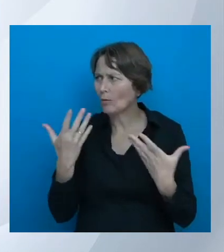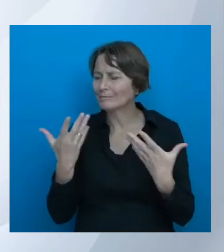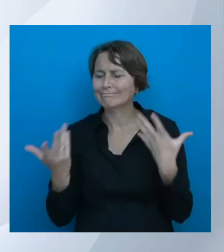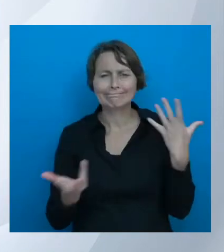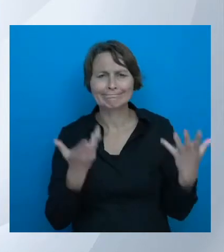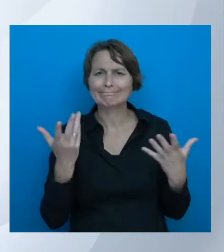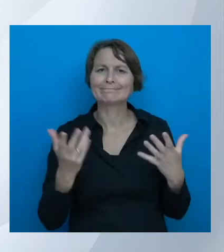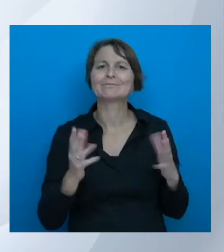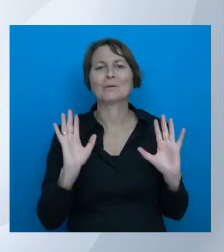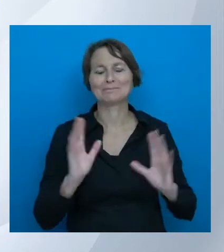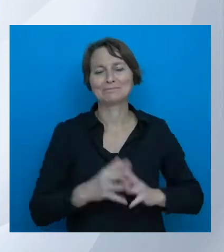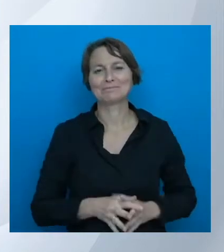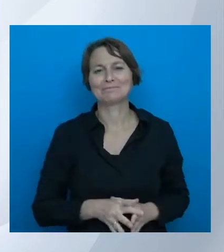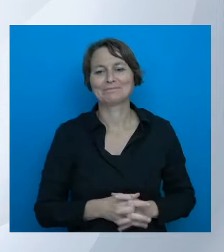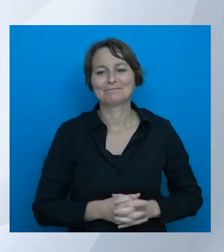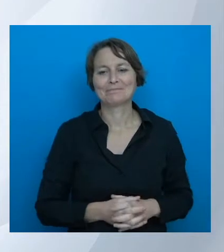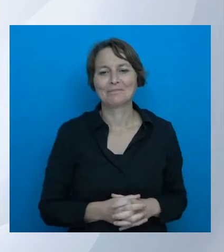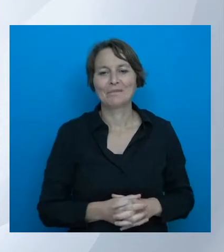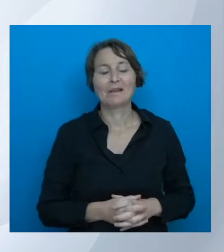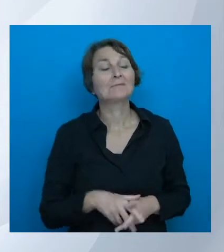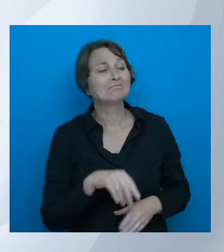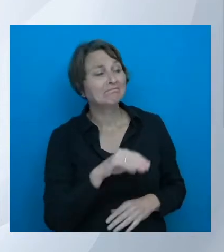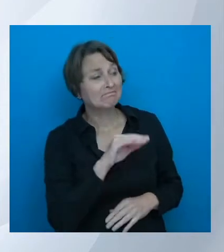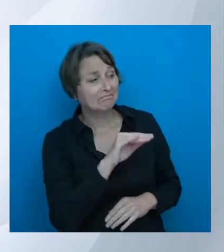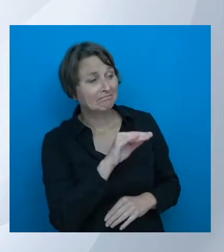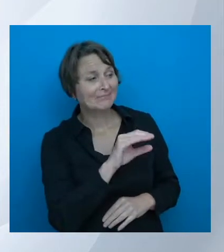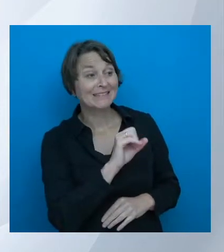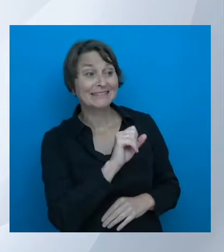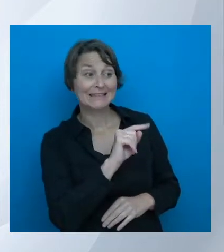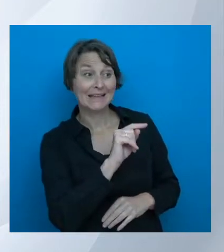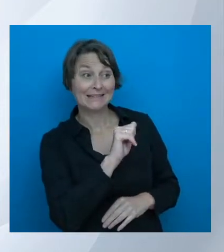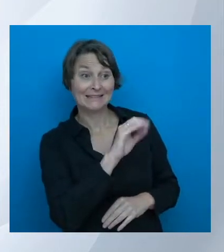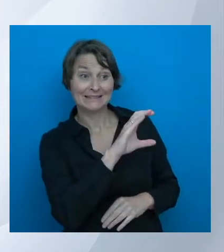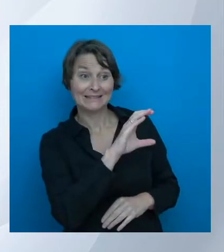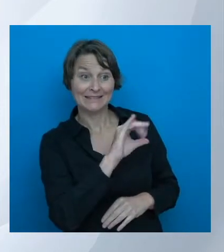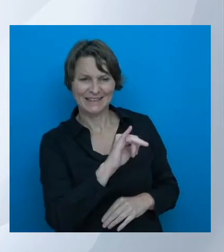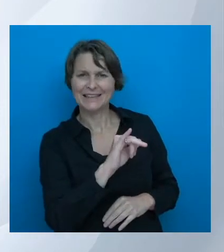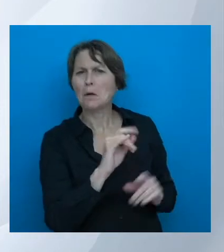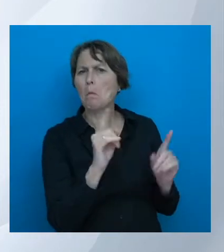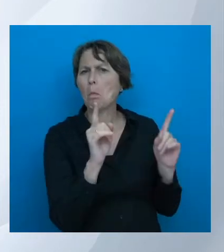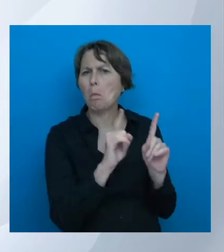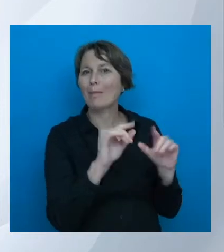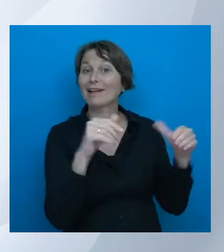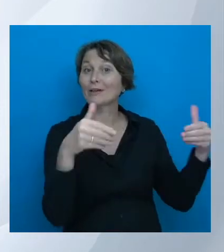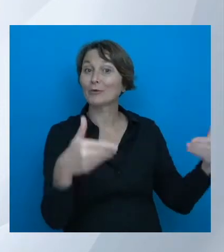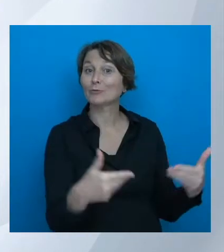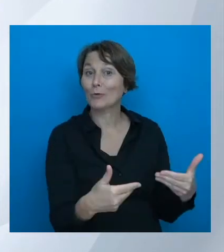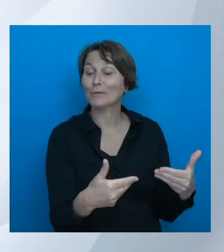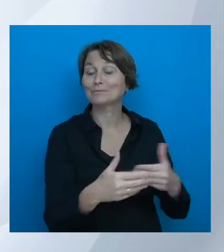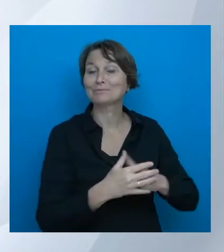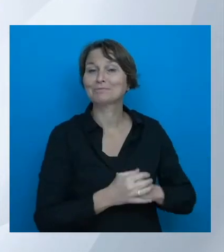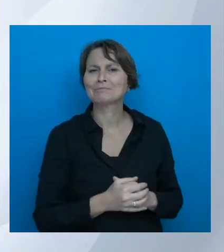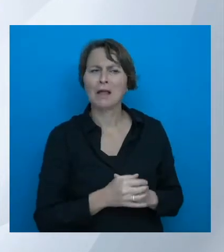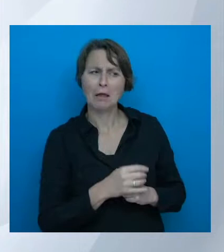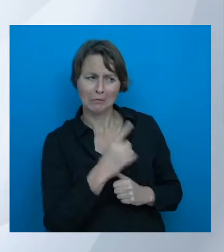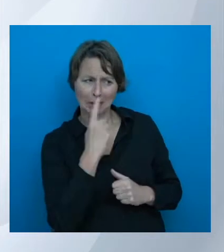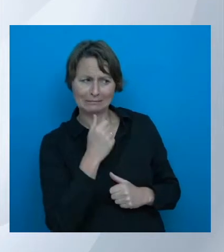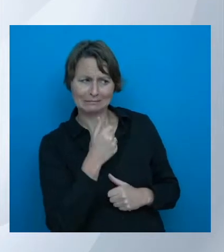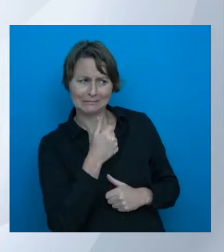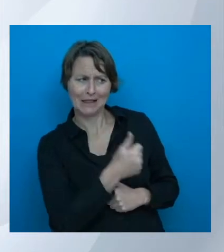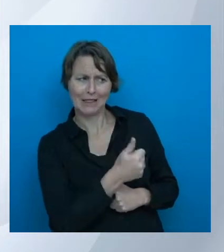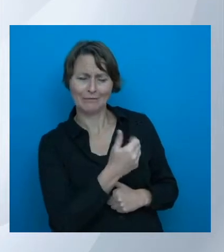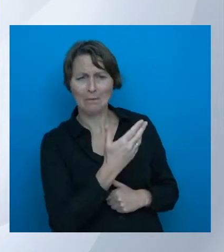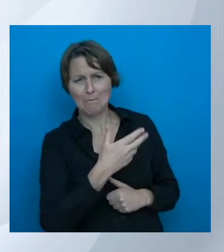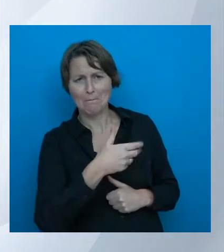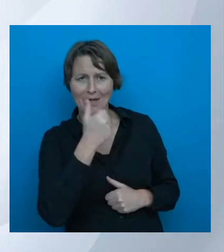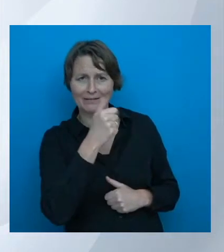Okay, so Stacy, let me do a quick introduction, but I think you can do it yourself maybe better, but you've been writing